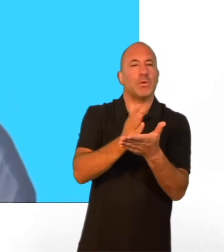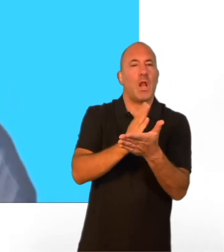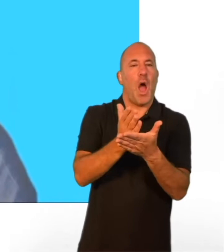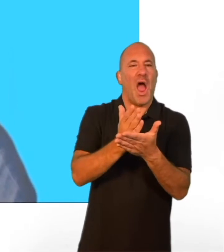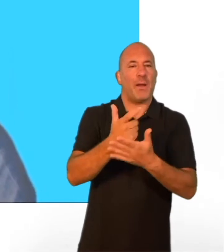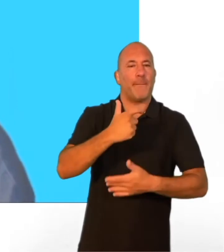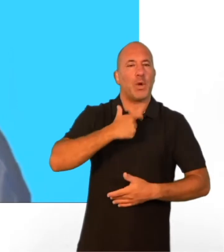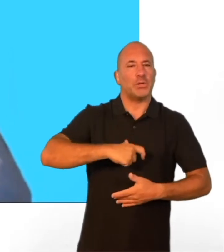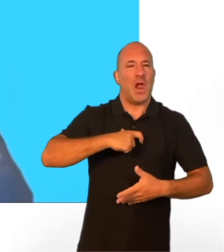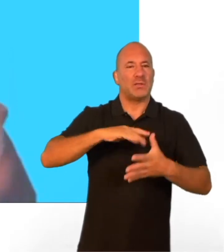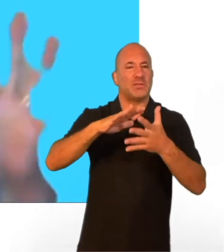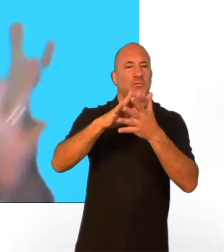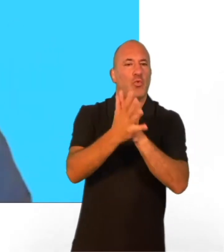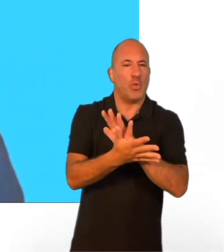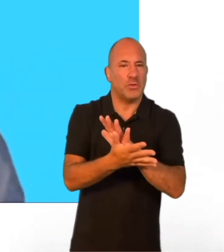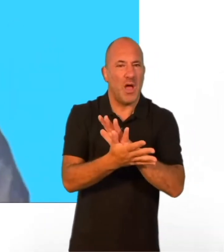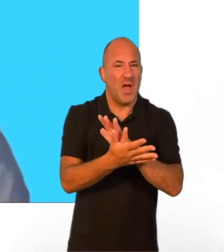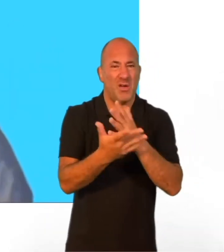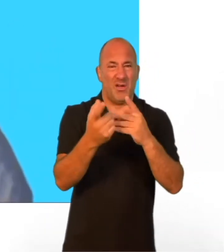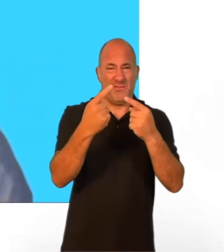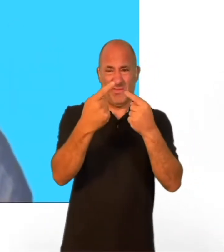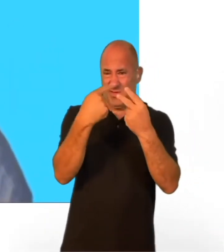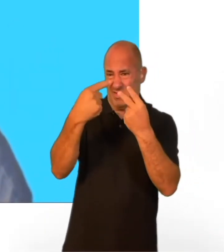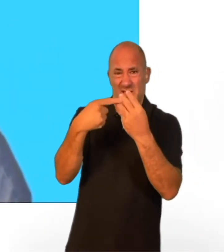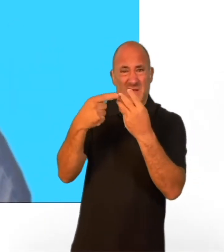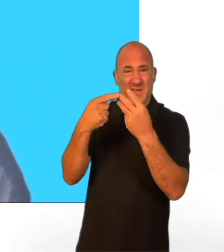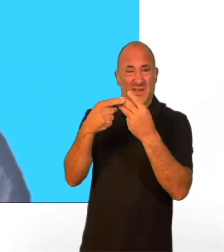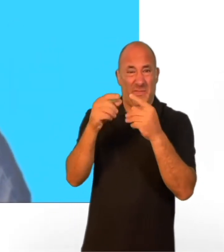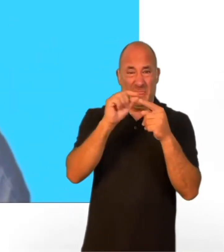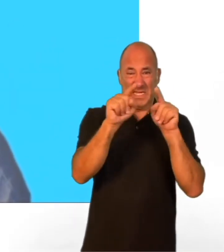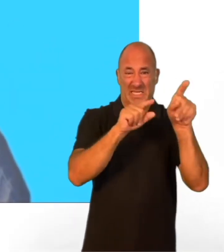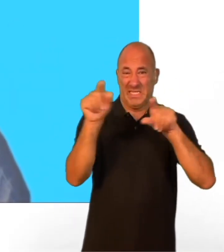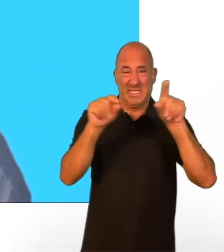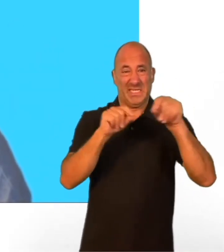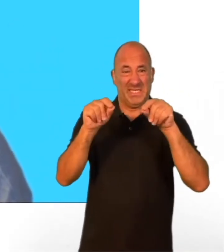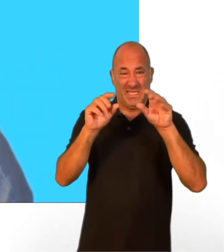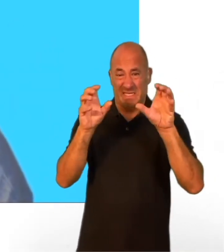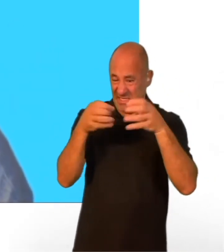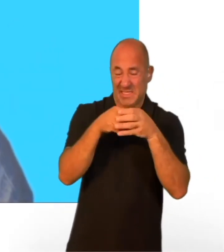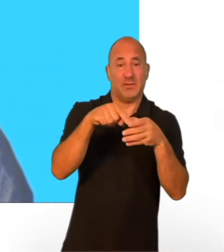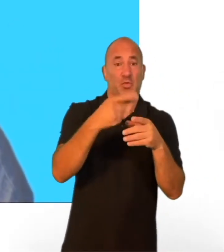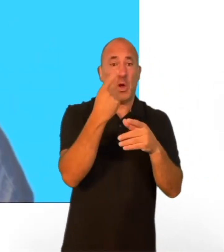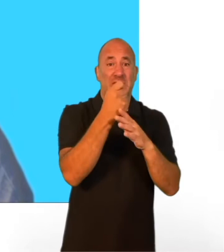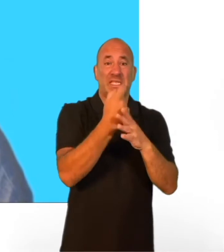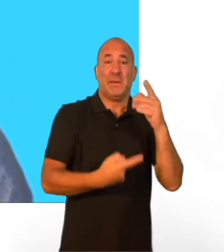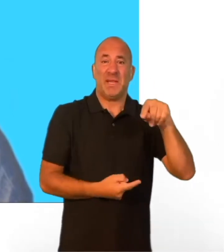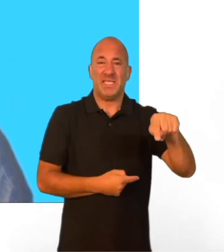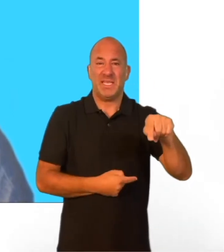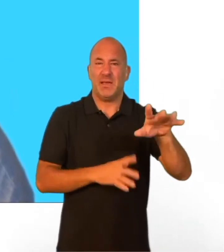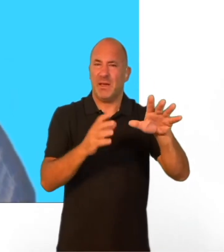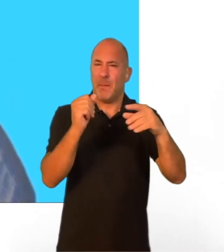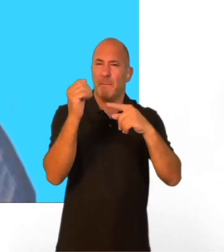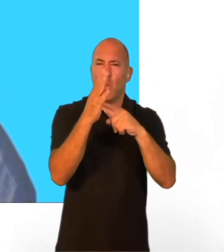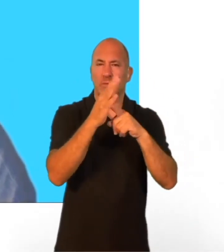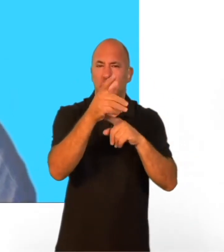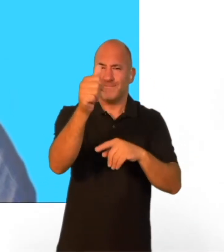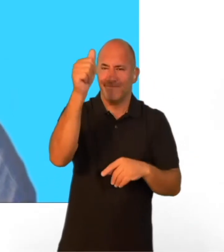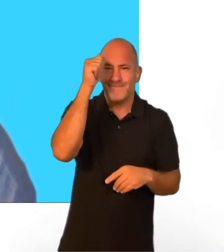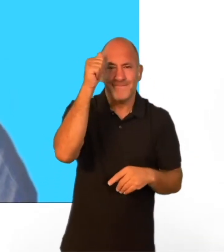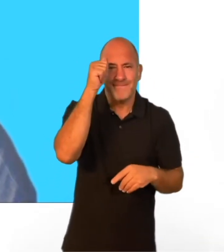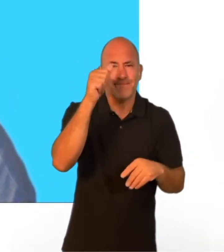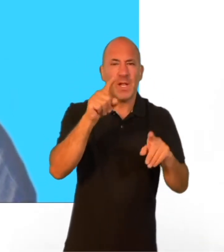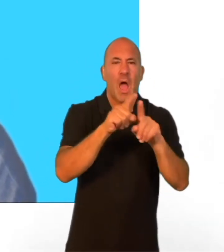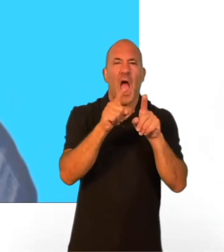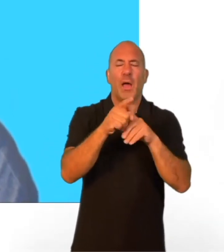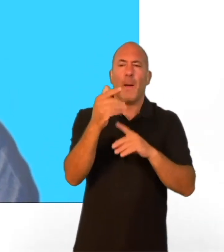personality disorder. And like, so there's all these different dynamics as well happening when it comes to disability that I think it's important to be aware of, or